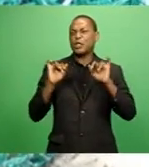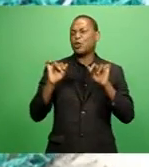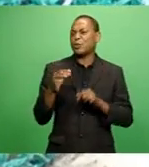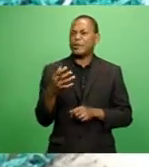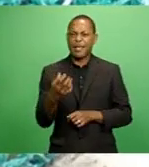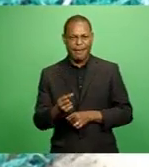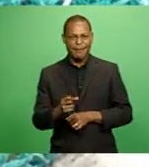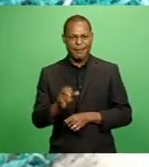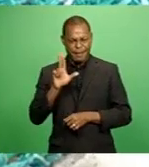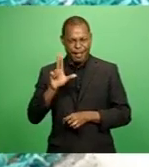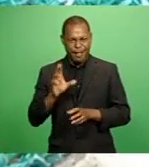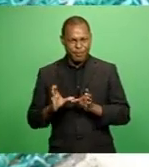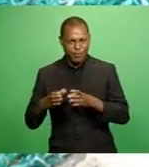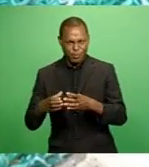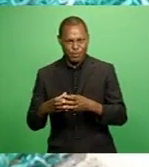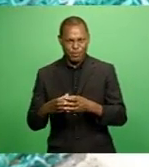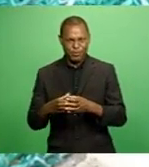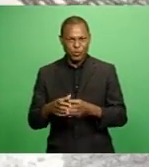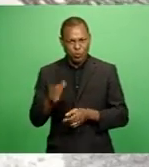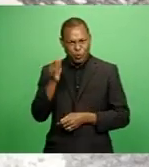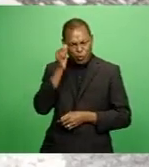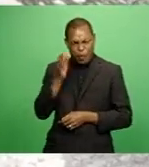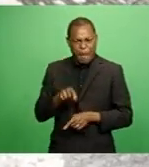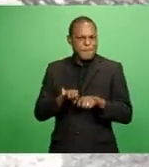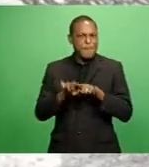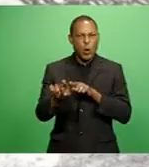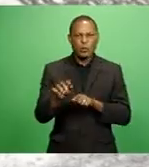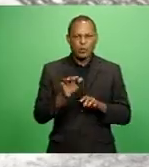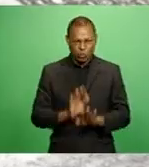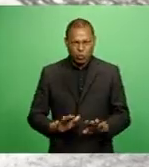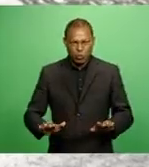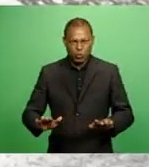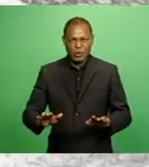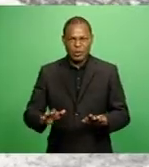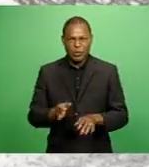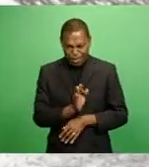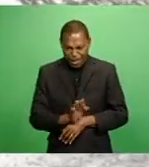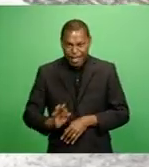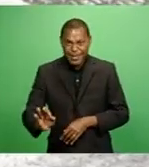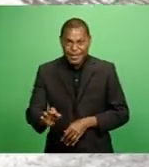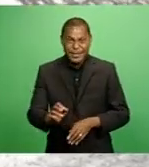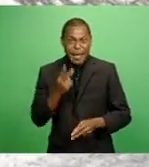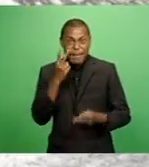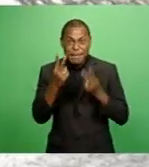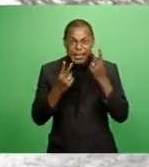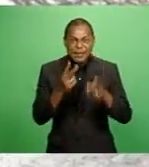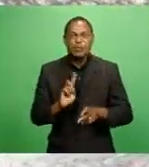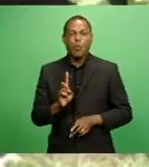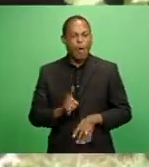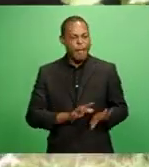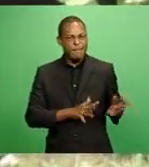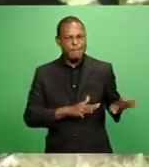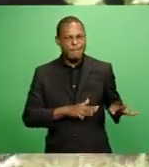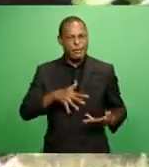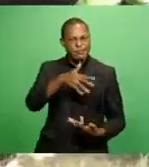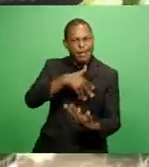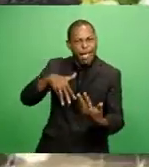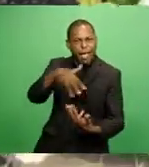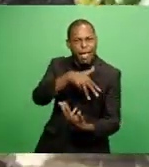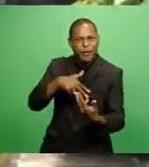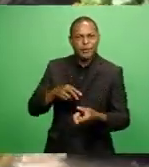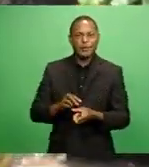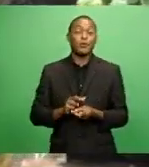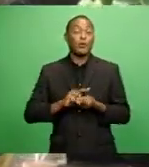group. They were able to identify that most of the children on islands they visited expressed a fear of cyclones.